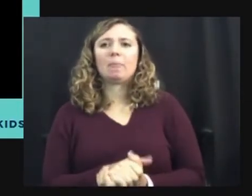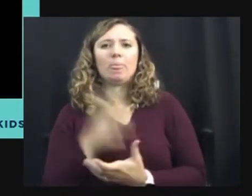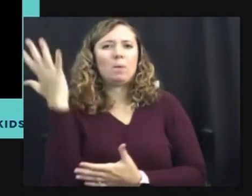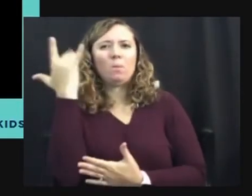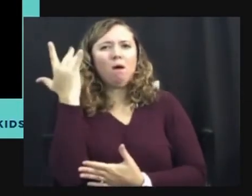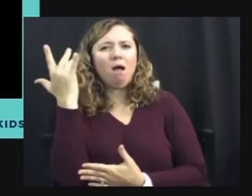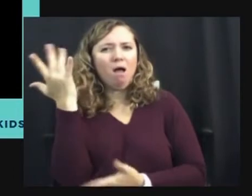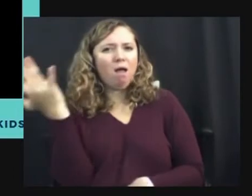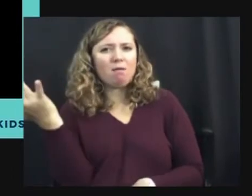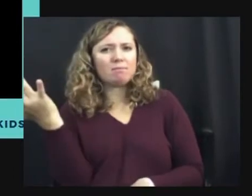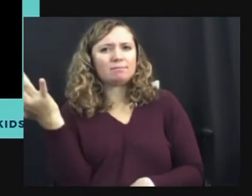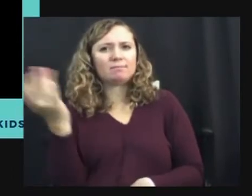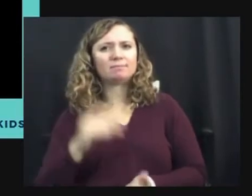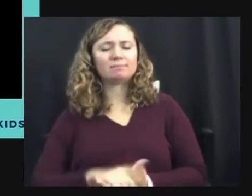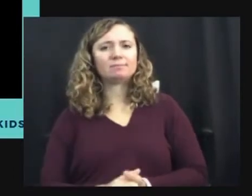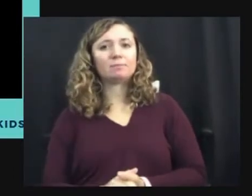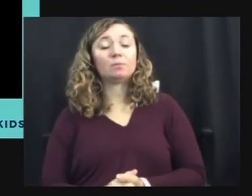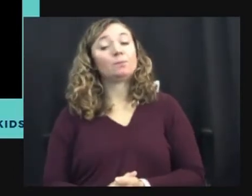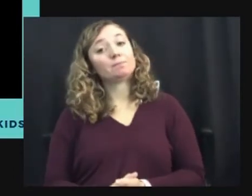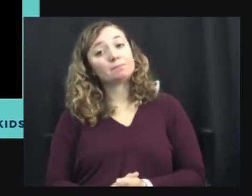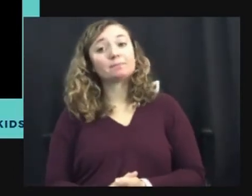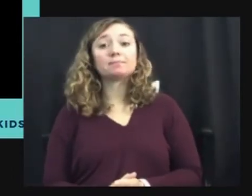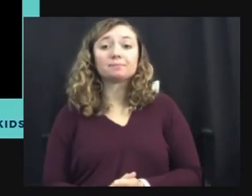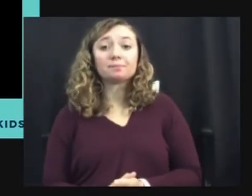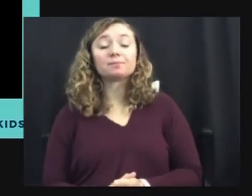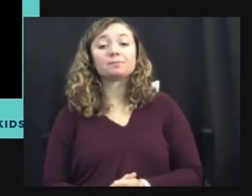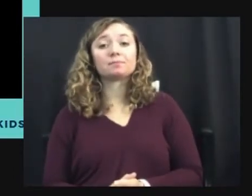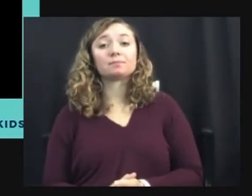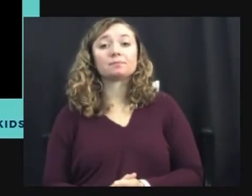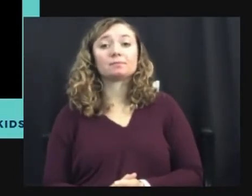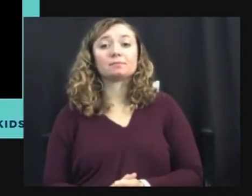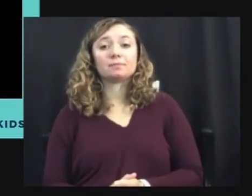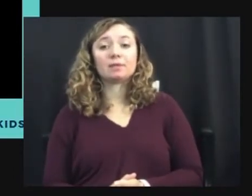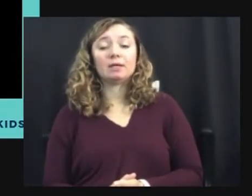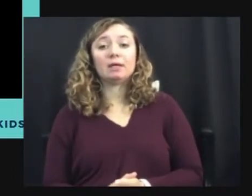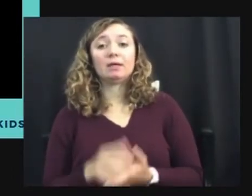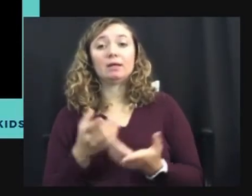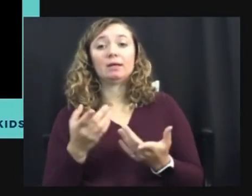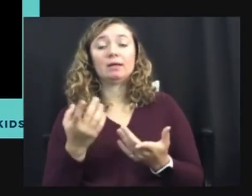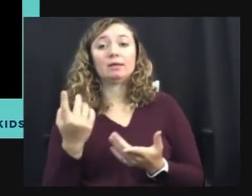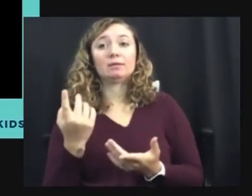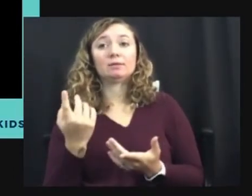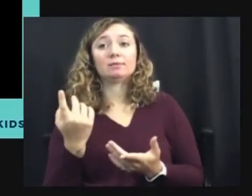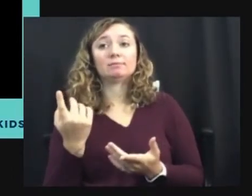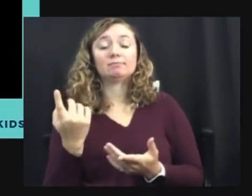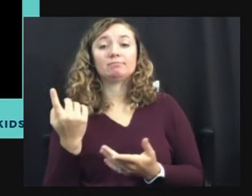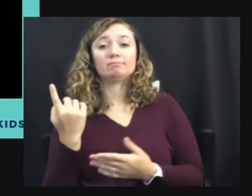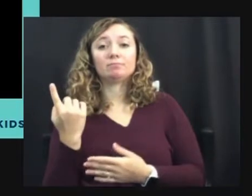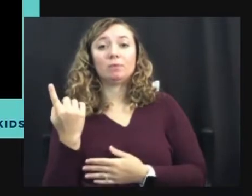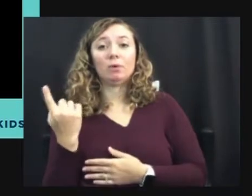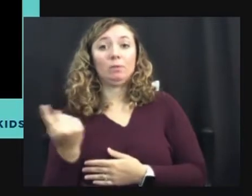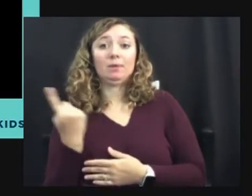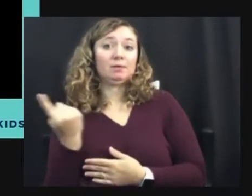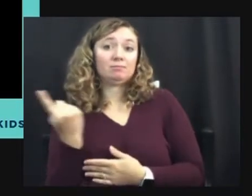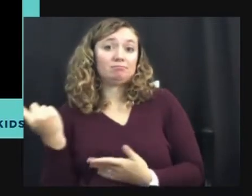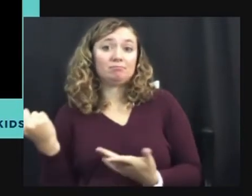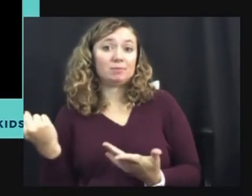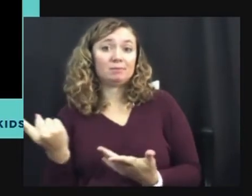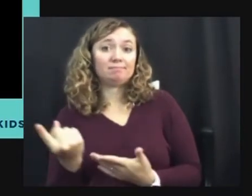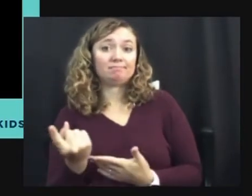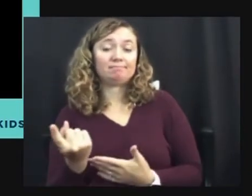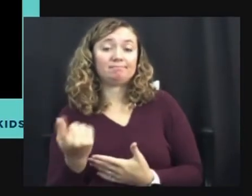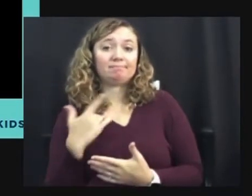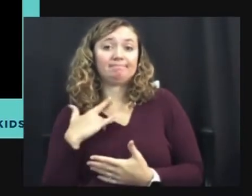that happen? Well, it always has been the thing that